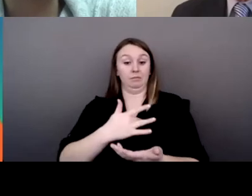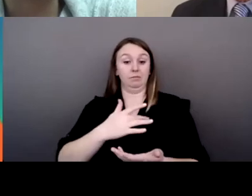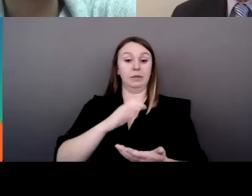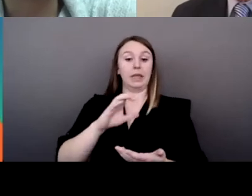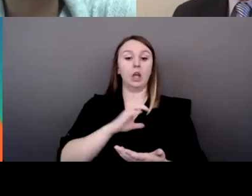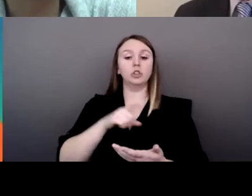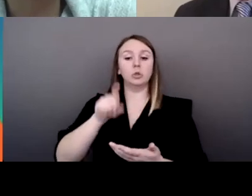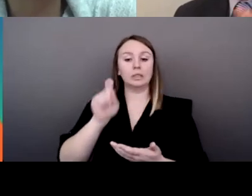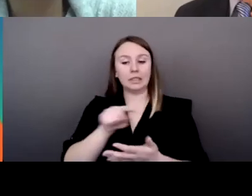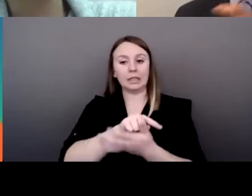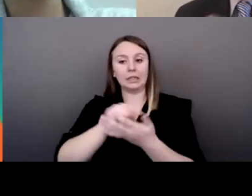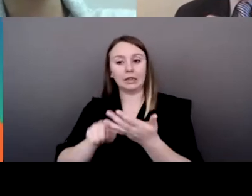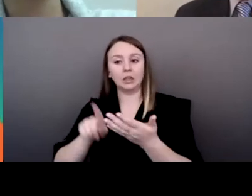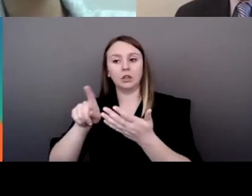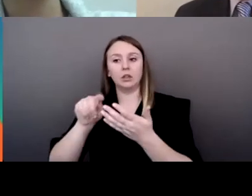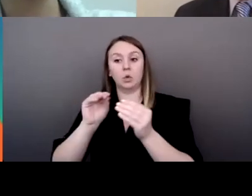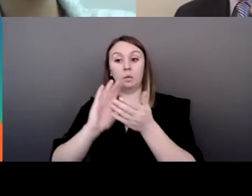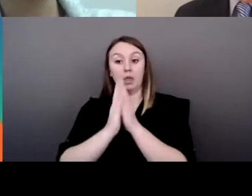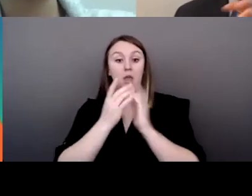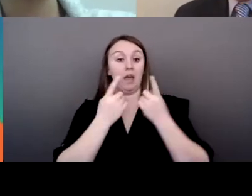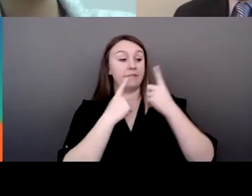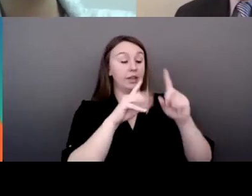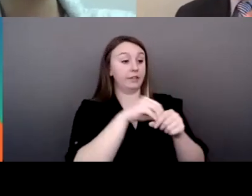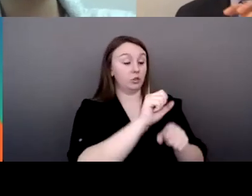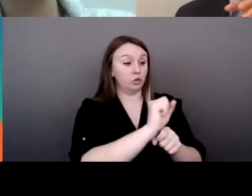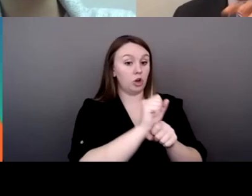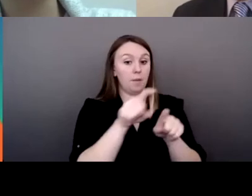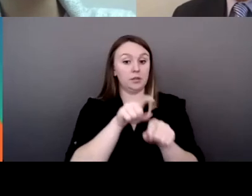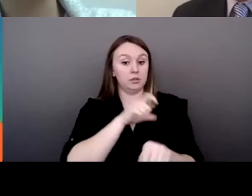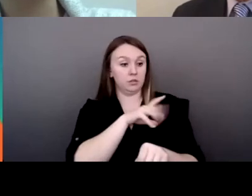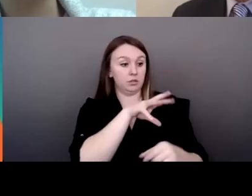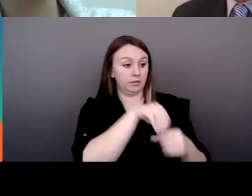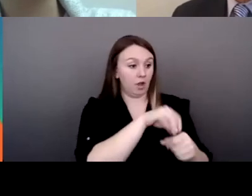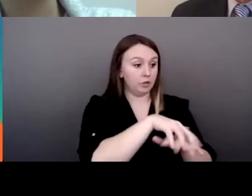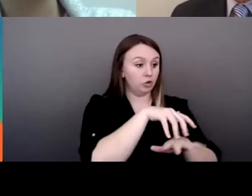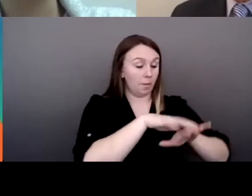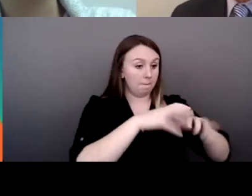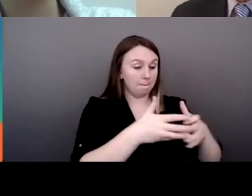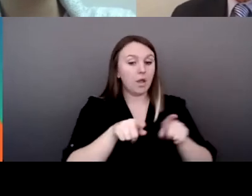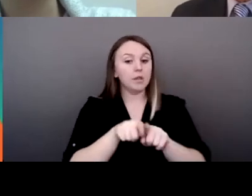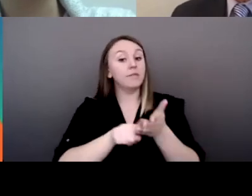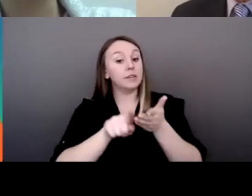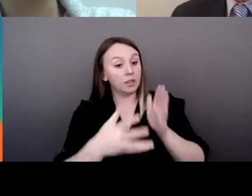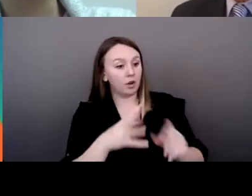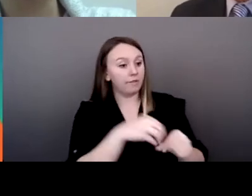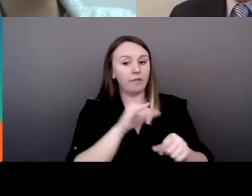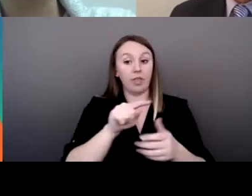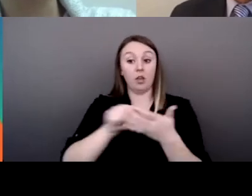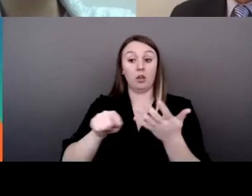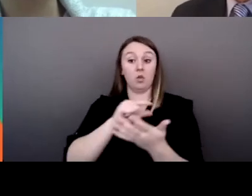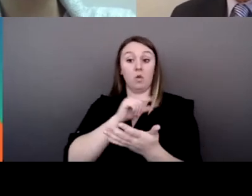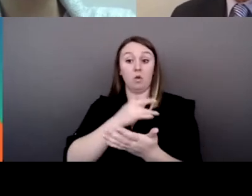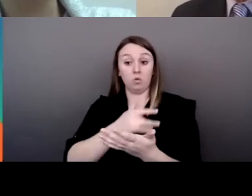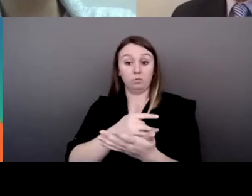tribal communities, to be effective in your job as a police officer, as an investigator, I would say the number one